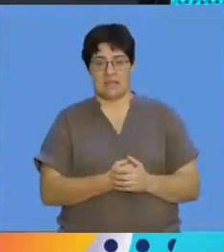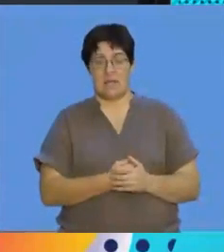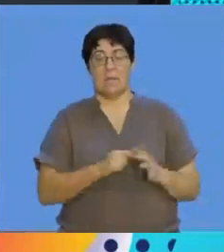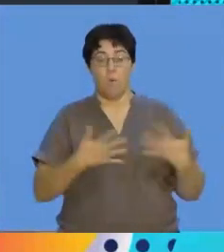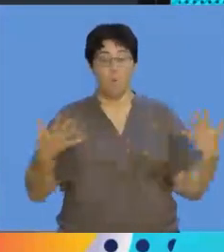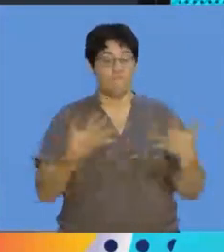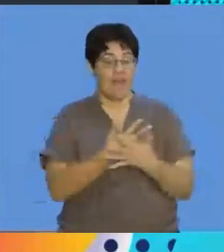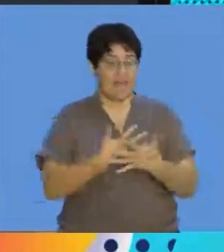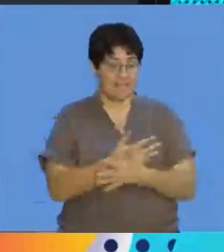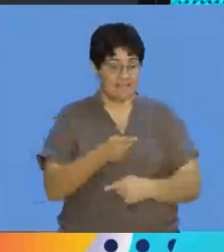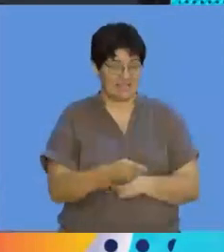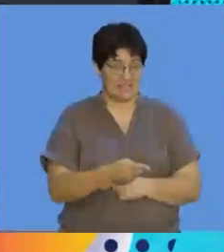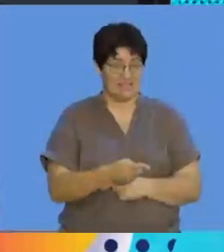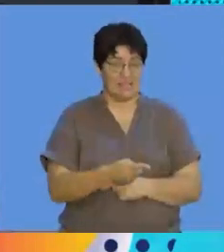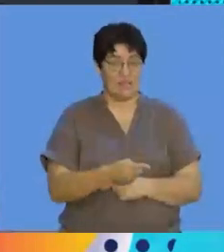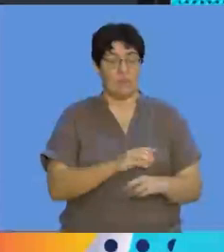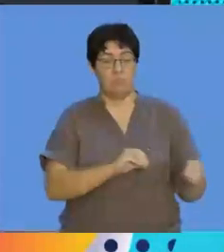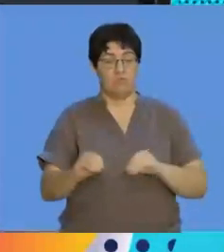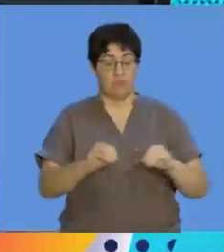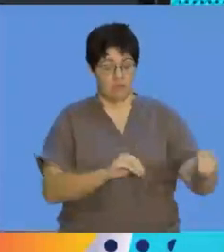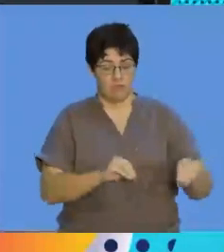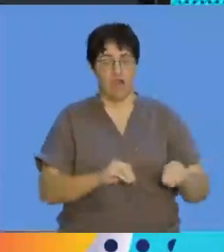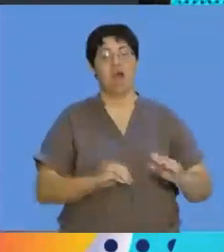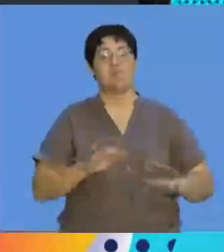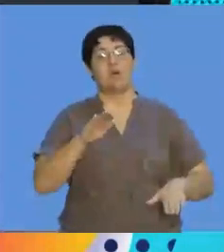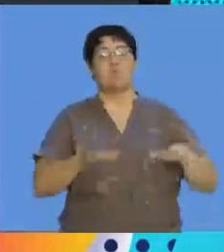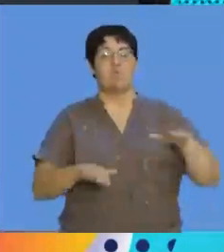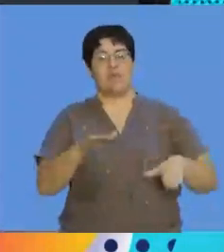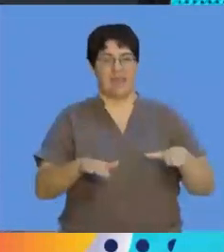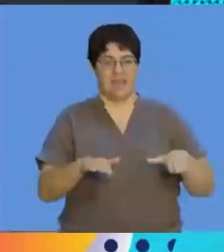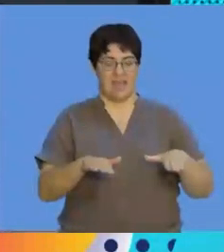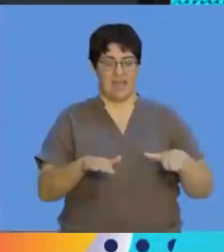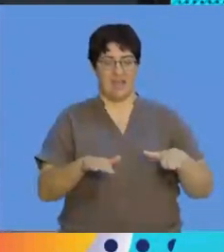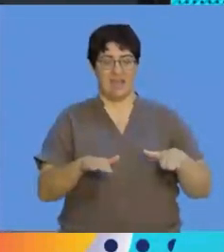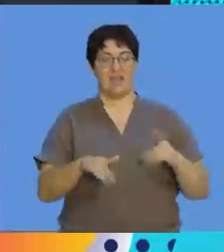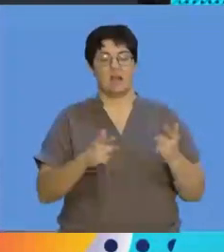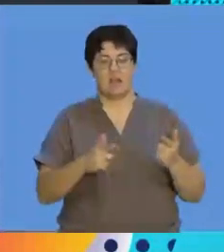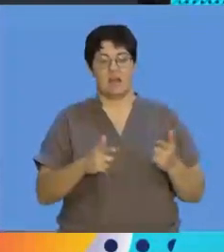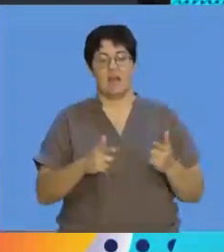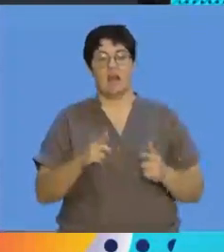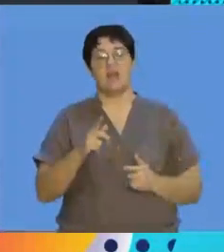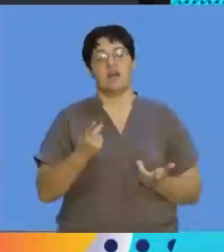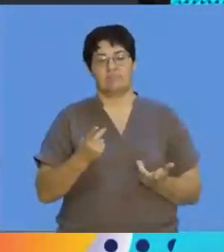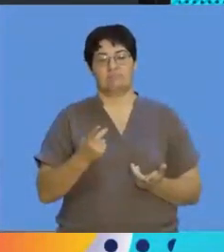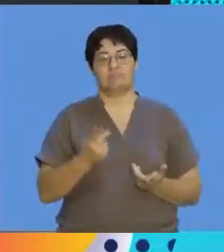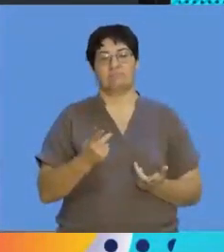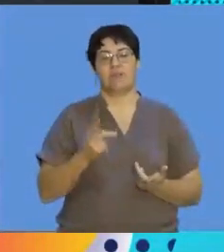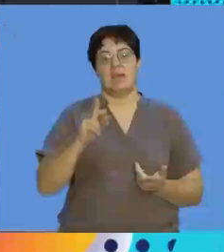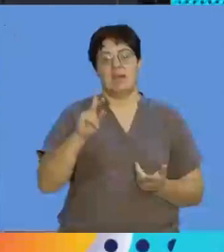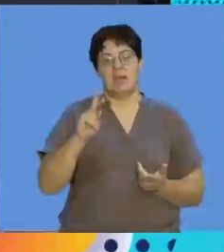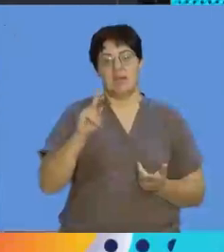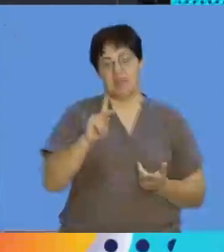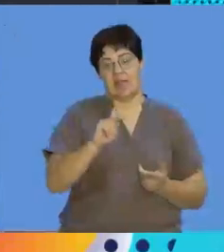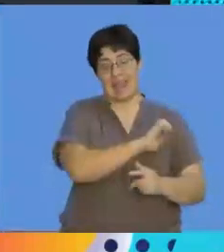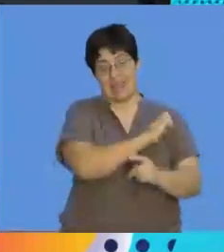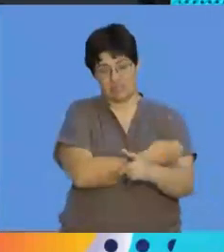faster the gas particles move, they have got a comparatively greater amount of kinetic energy than a liquid as well as a